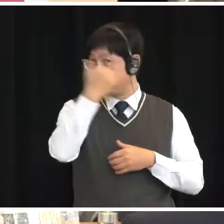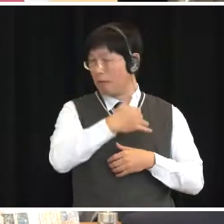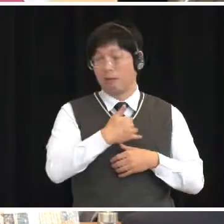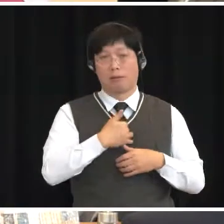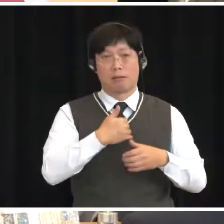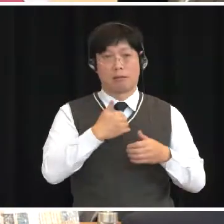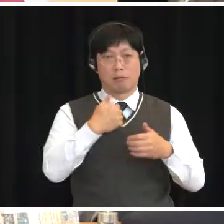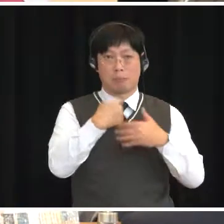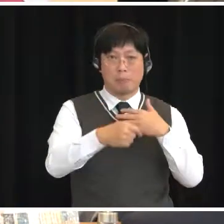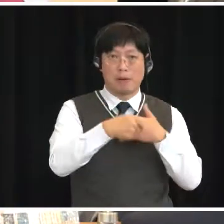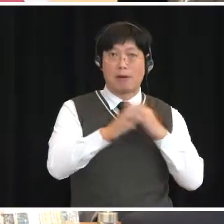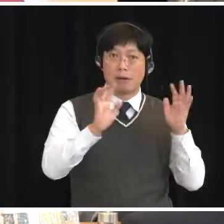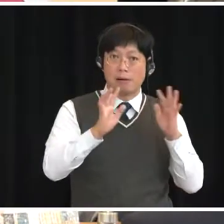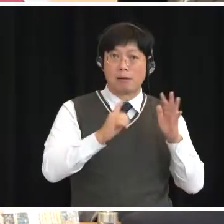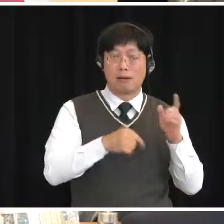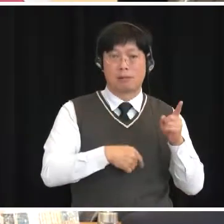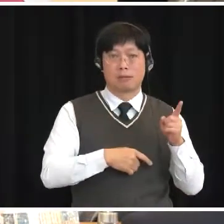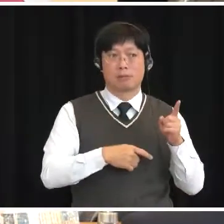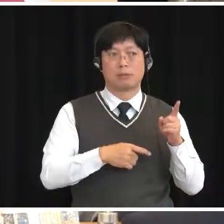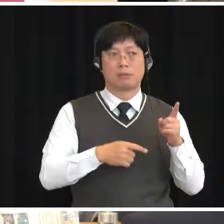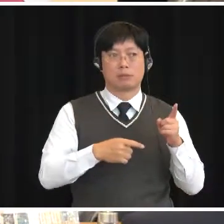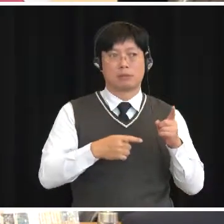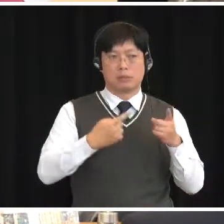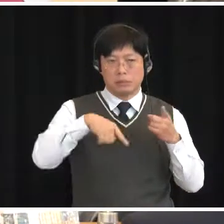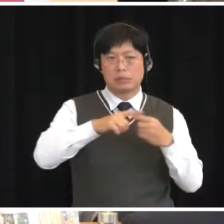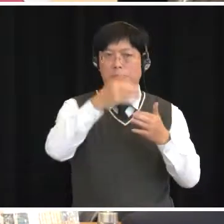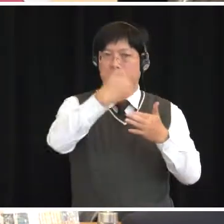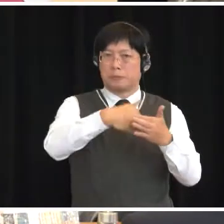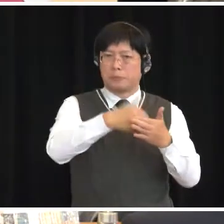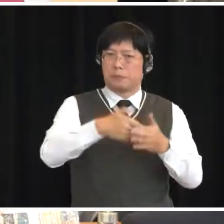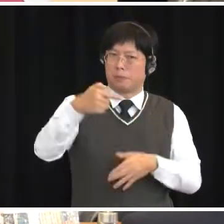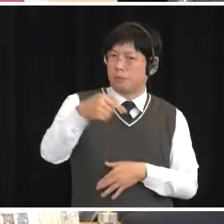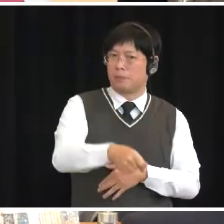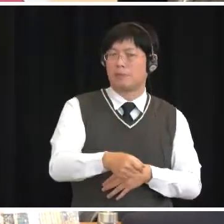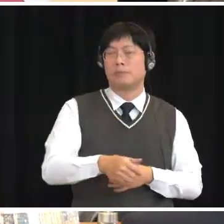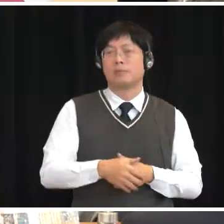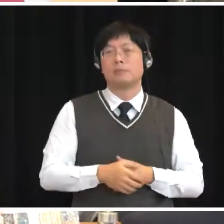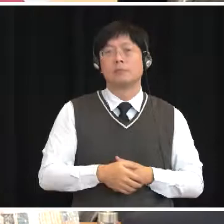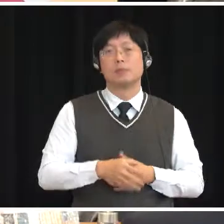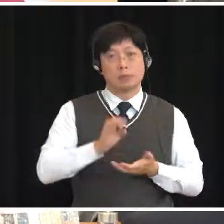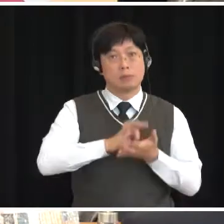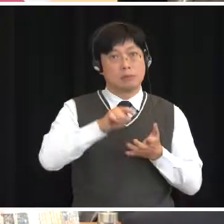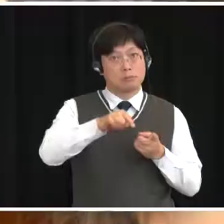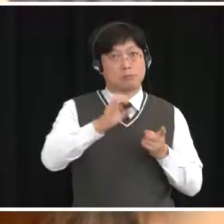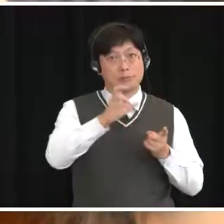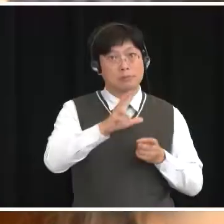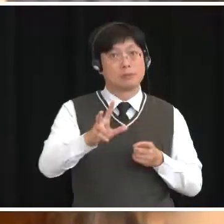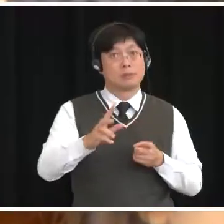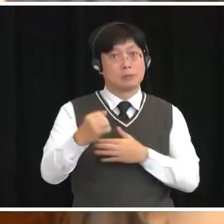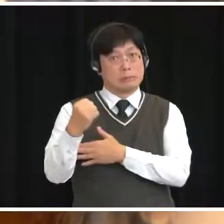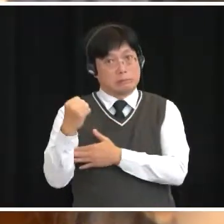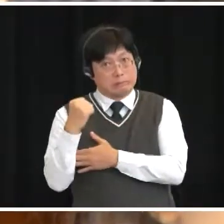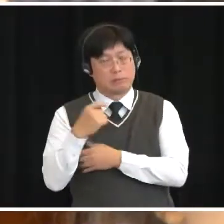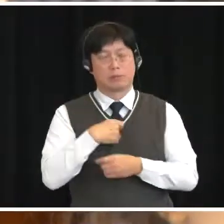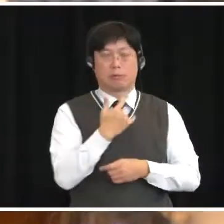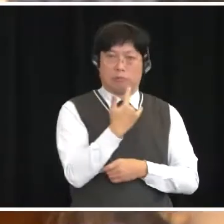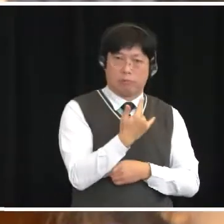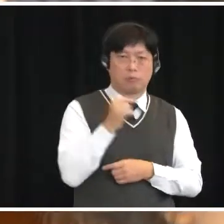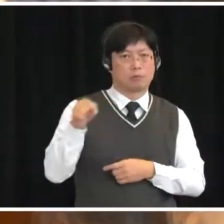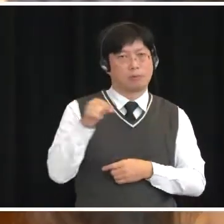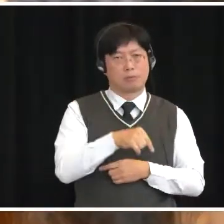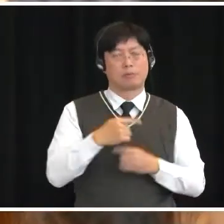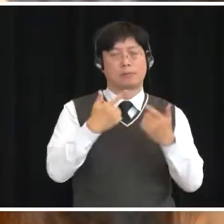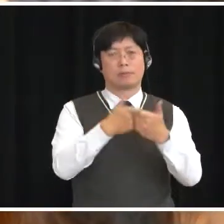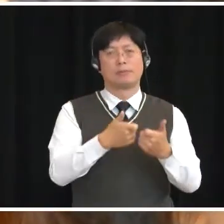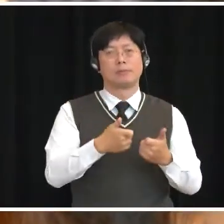In a more passive sense, we try to reduce harm, any potential harm to